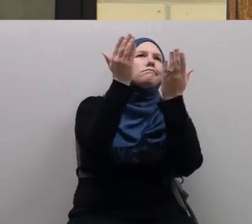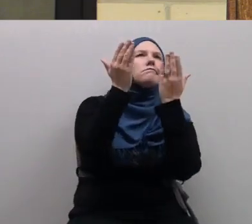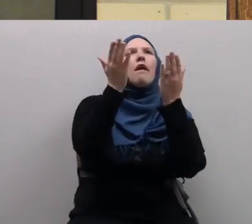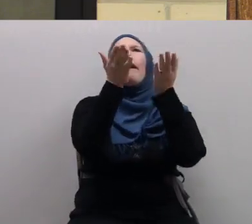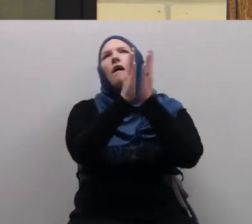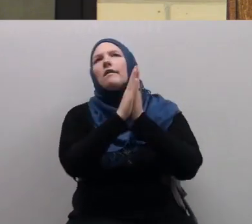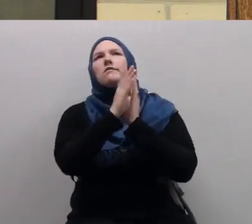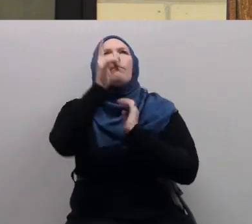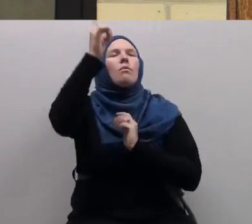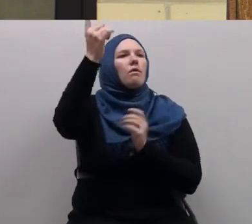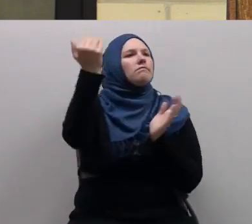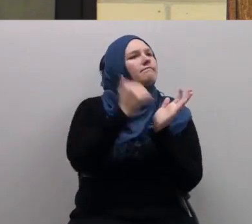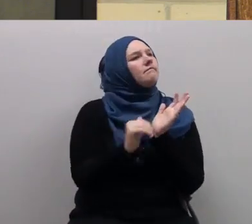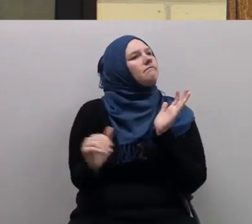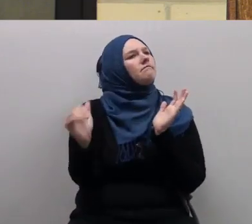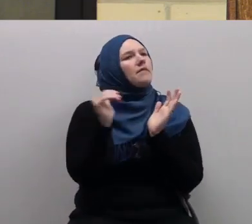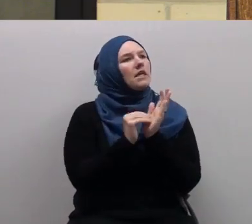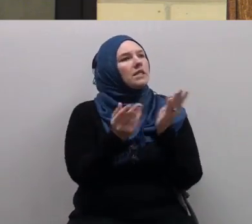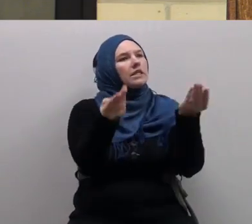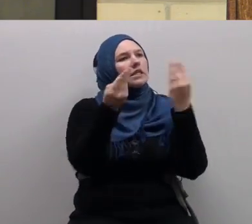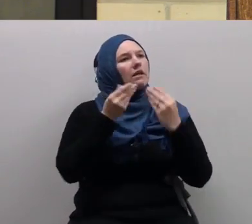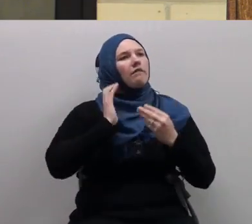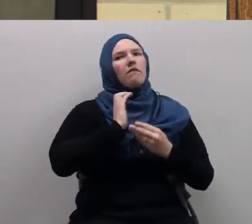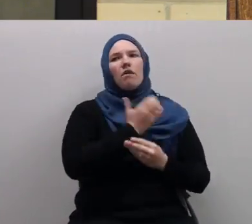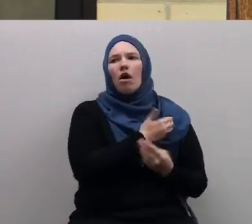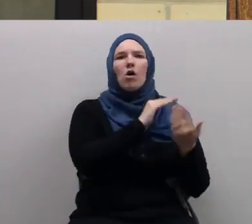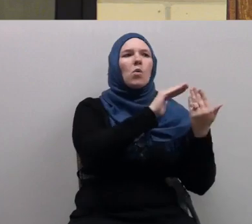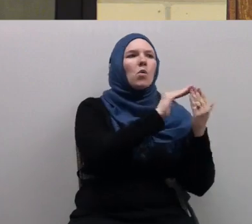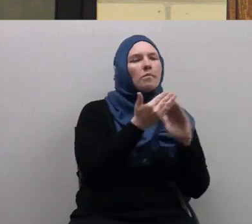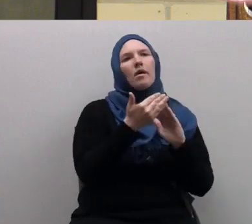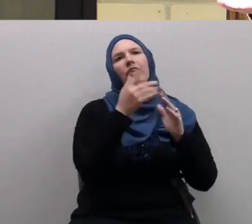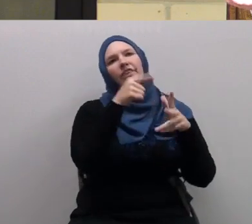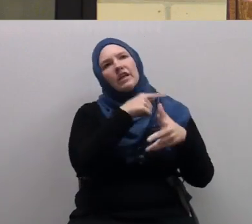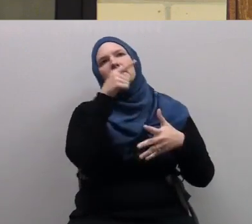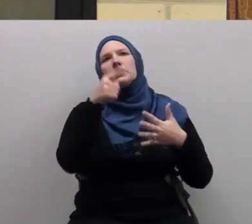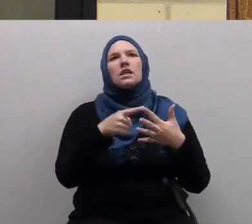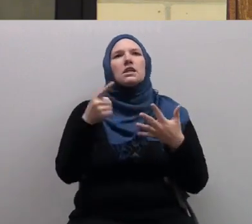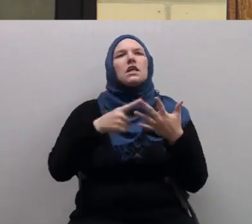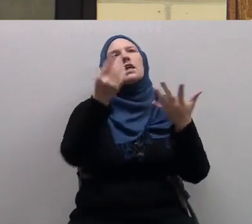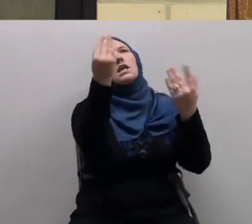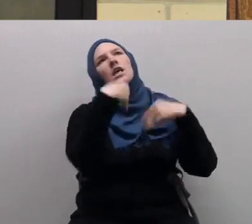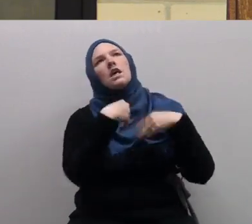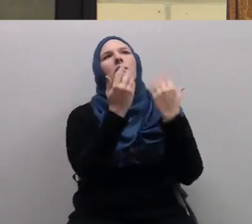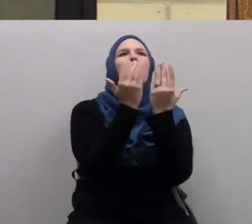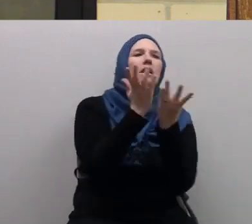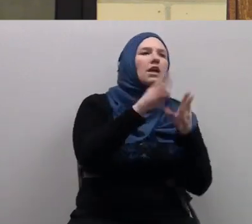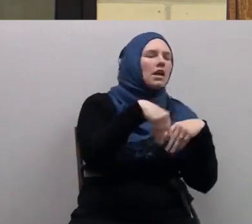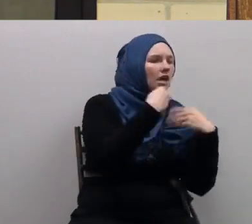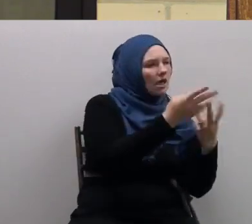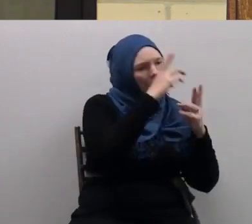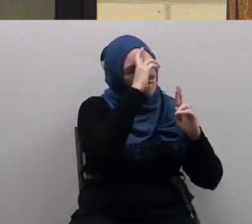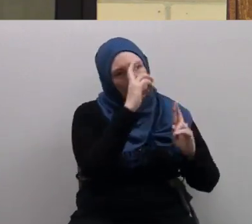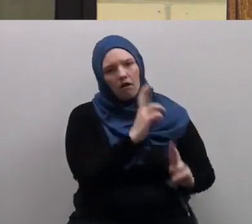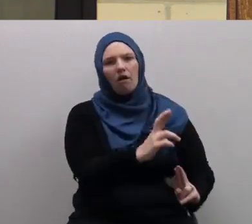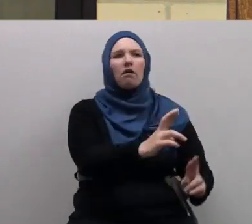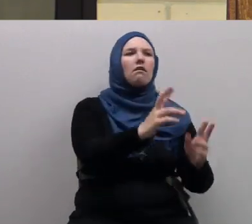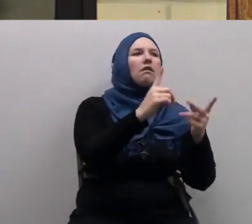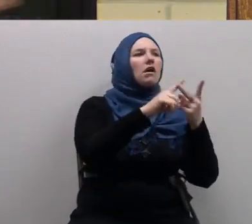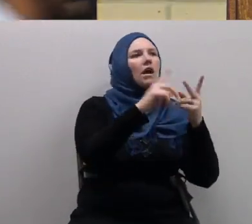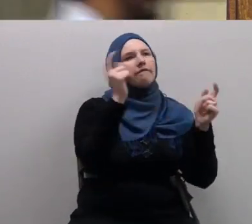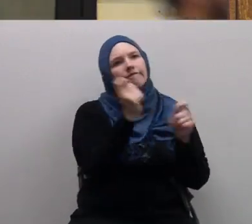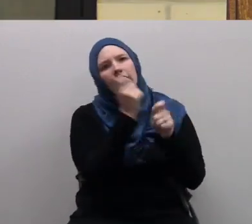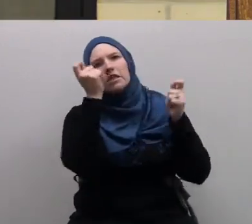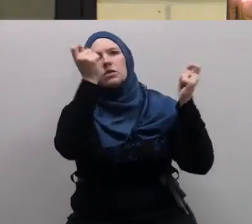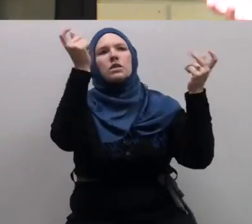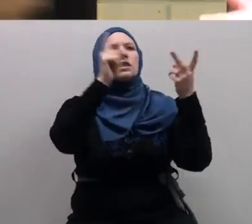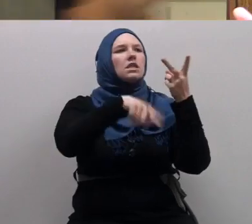to Allah to give our ummah this and this and this of dignity and honor and victory